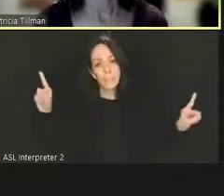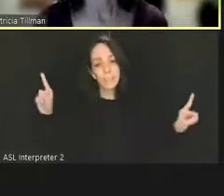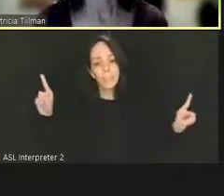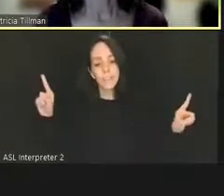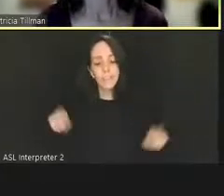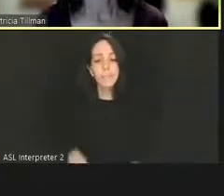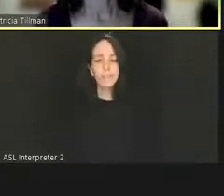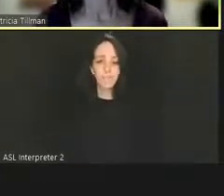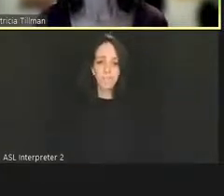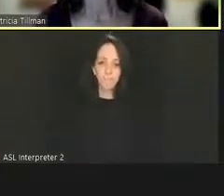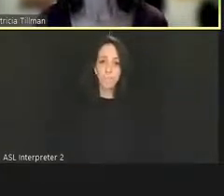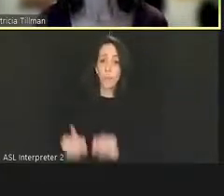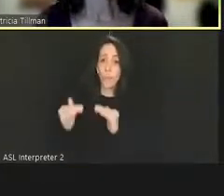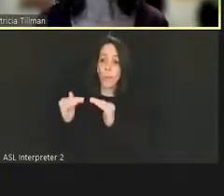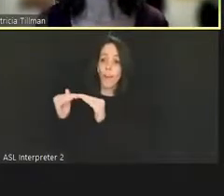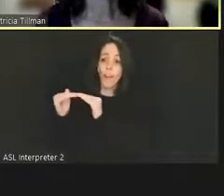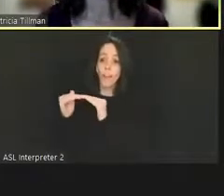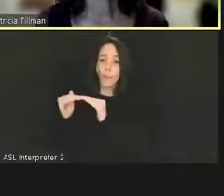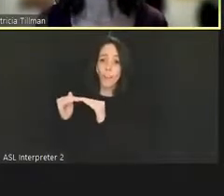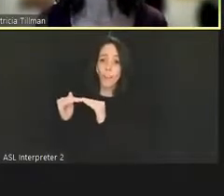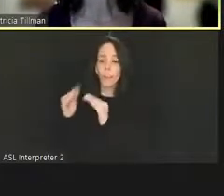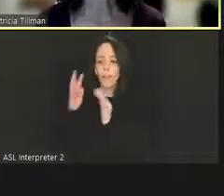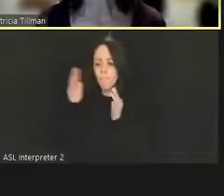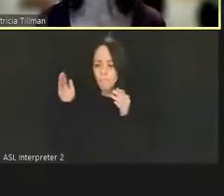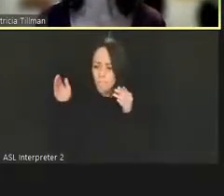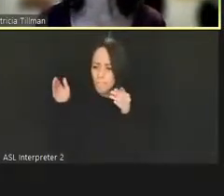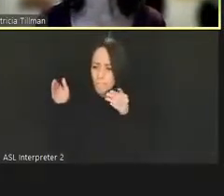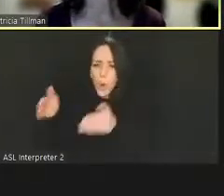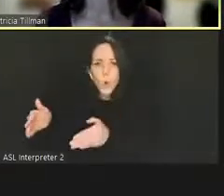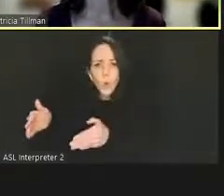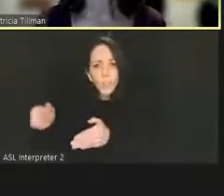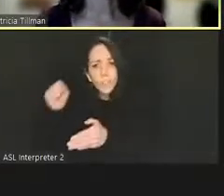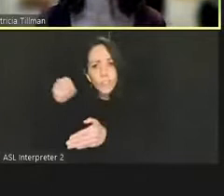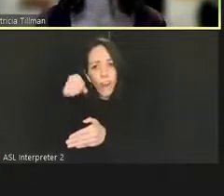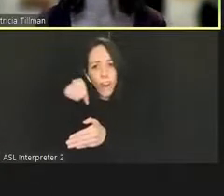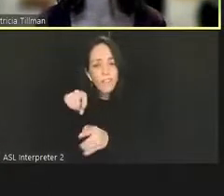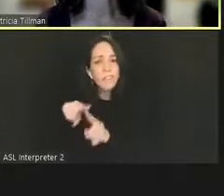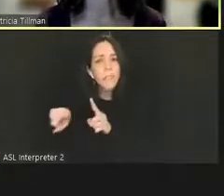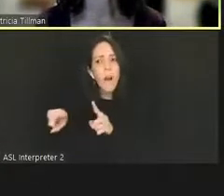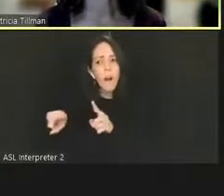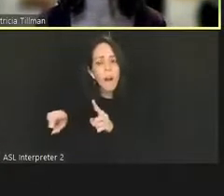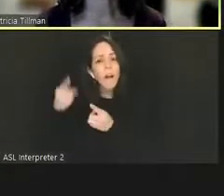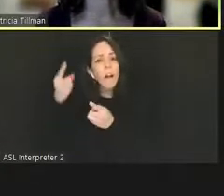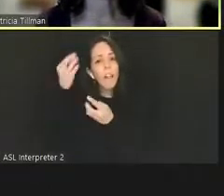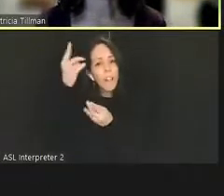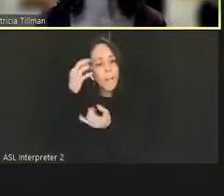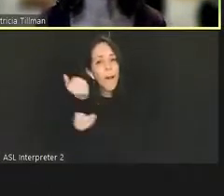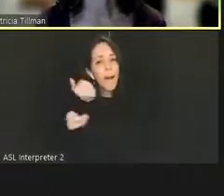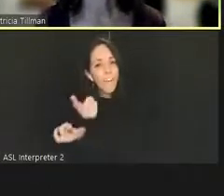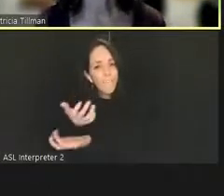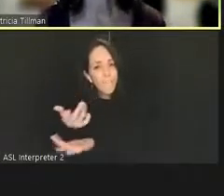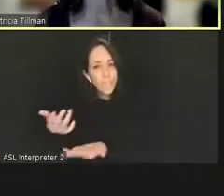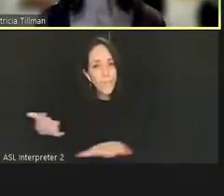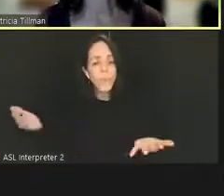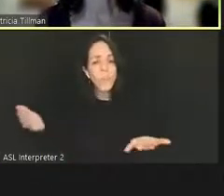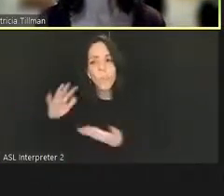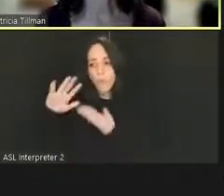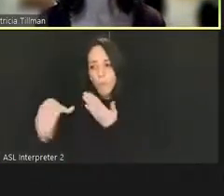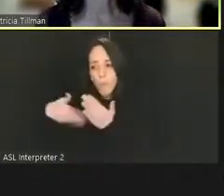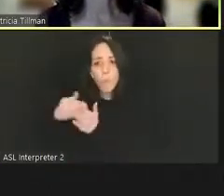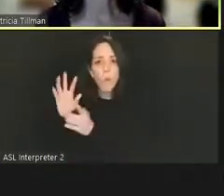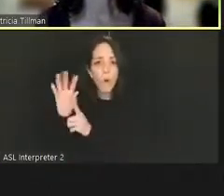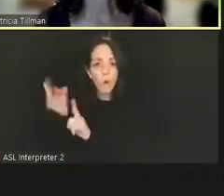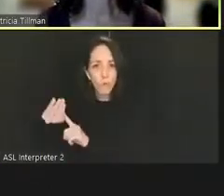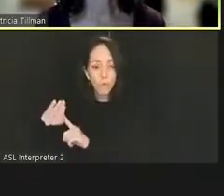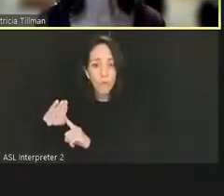So equity is focused, but it's not exclusive. It is inclusive, and diversity